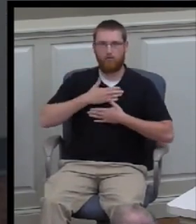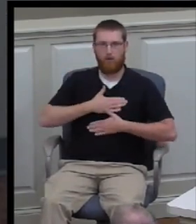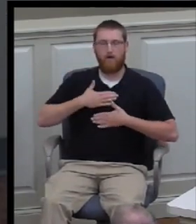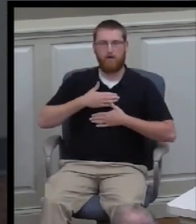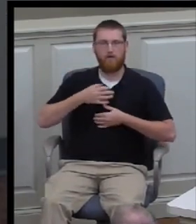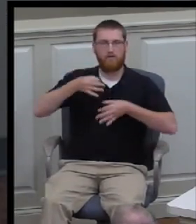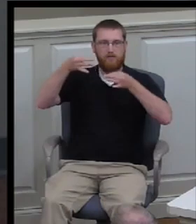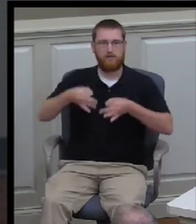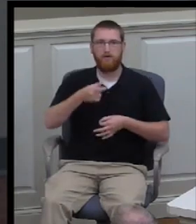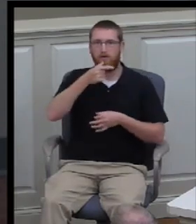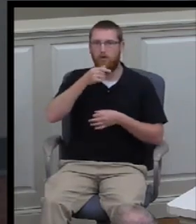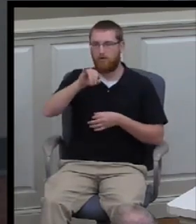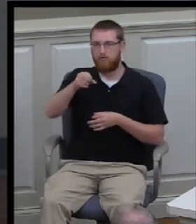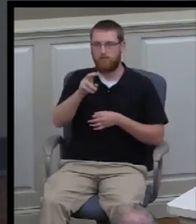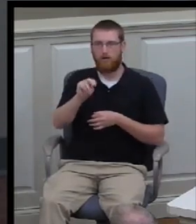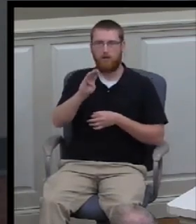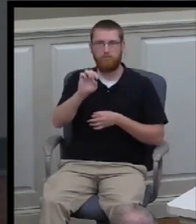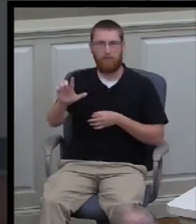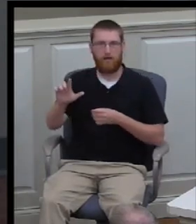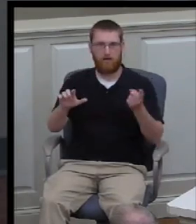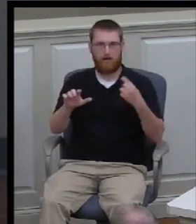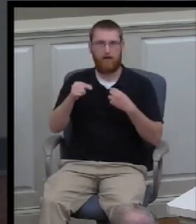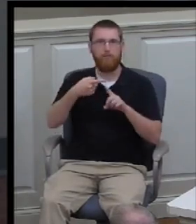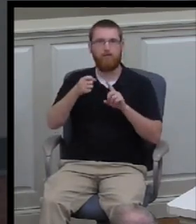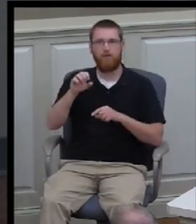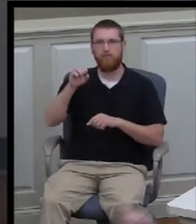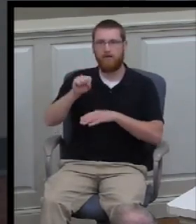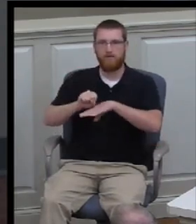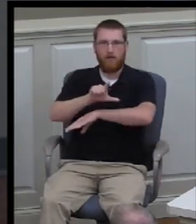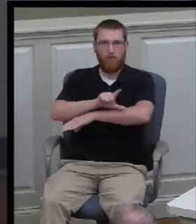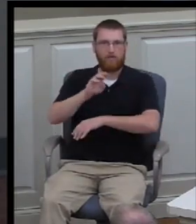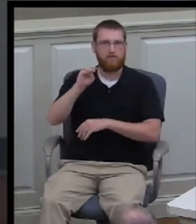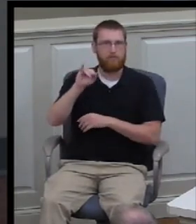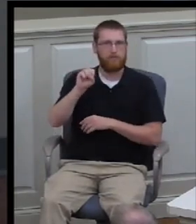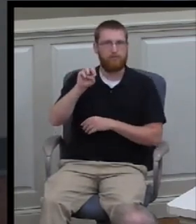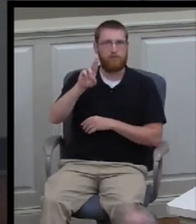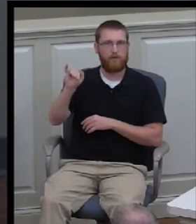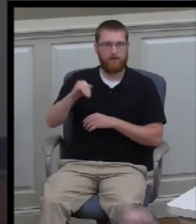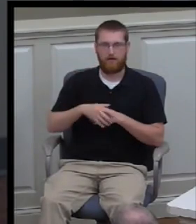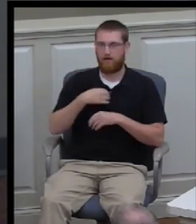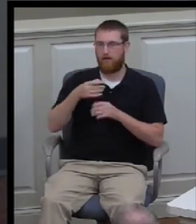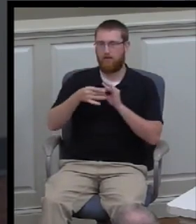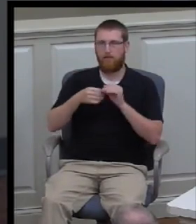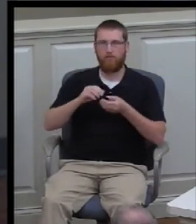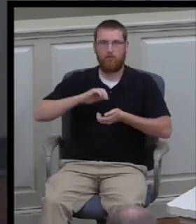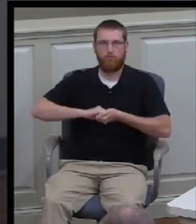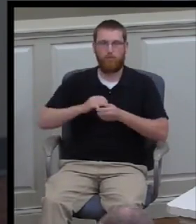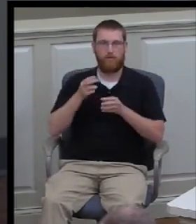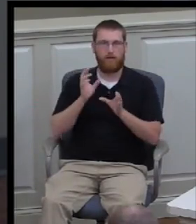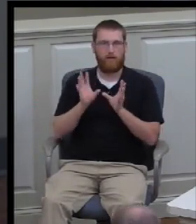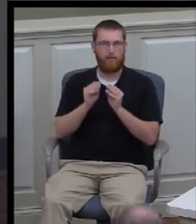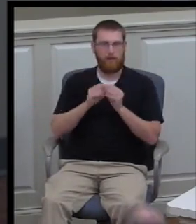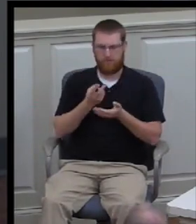decision. John Bell's in the back. He came to us from St. Louis, Missouri. As I said at the joint meeting a few weeks